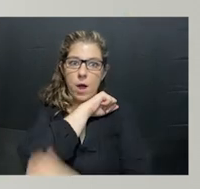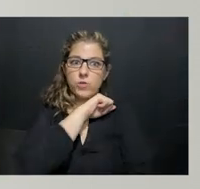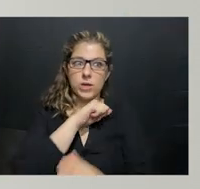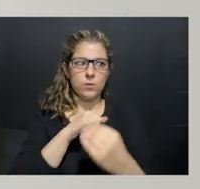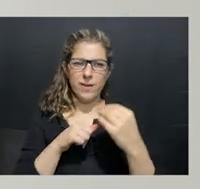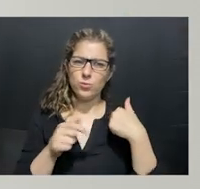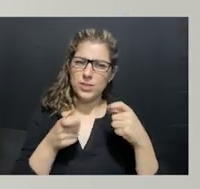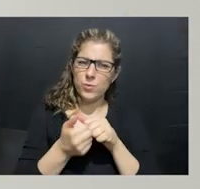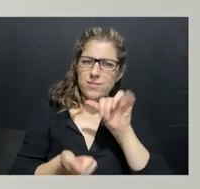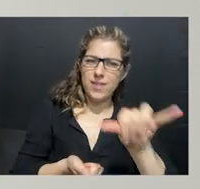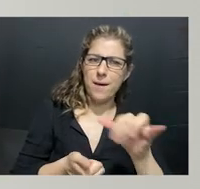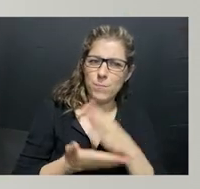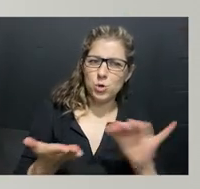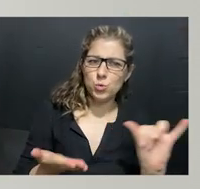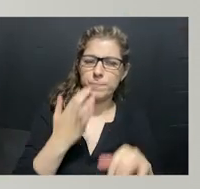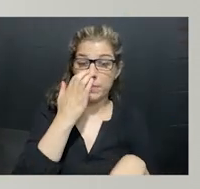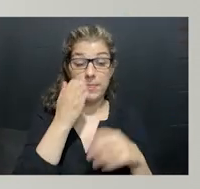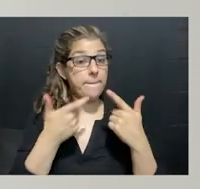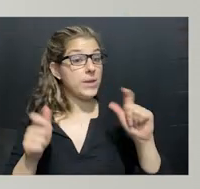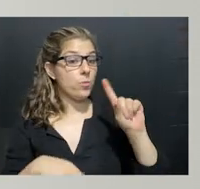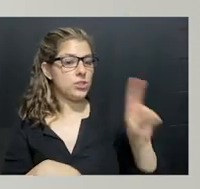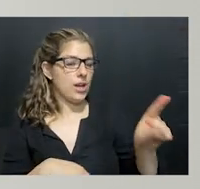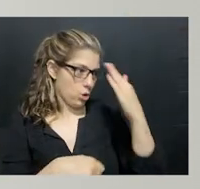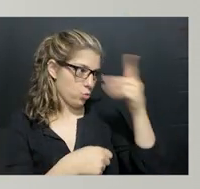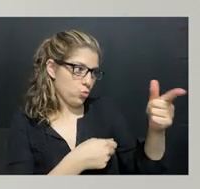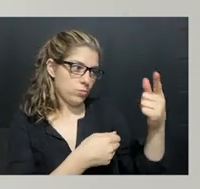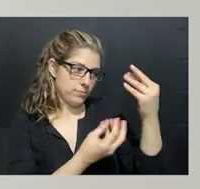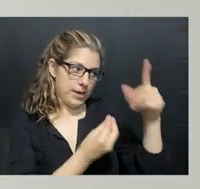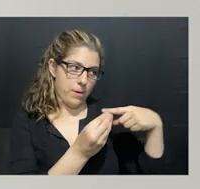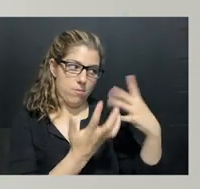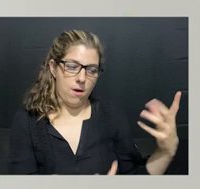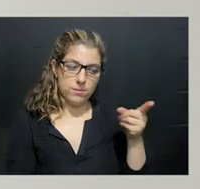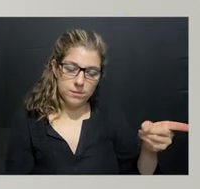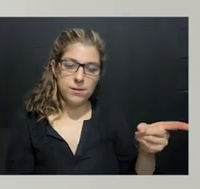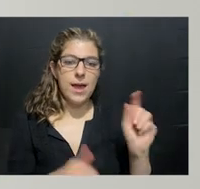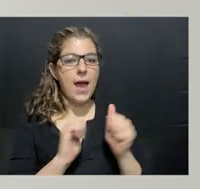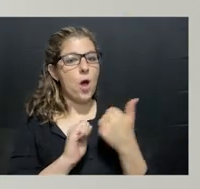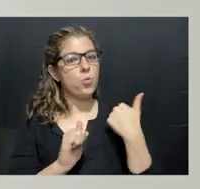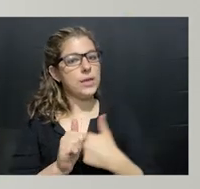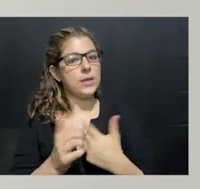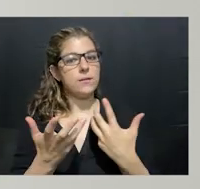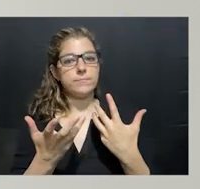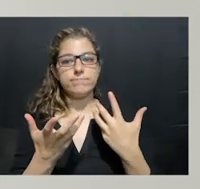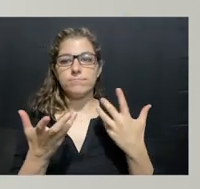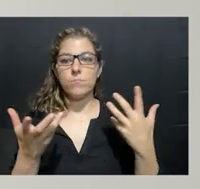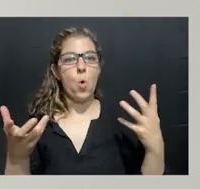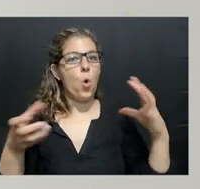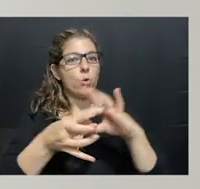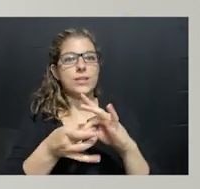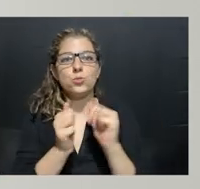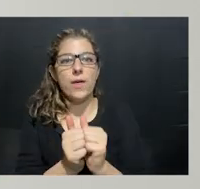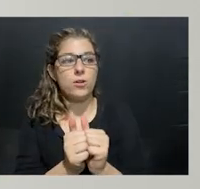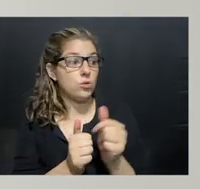And then there's this whole big question that I know you're engaged in, which is how we hold this all together. You touched